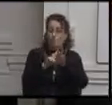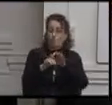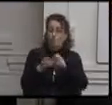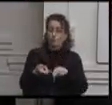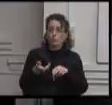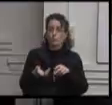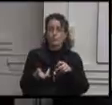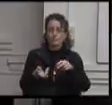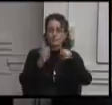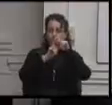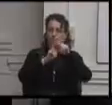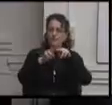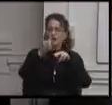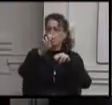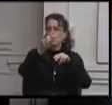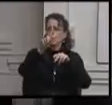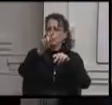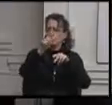$122,990.